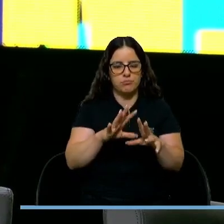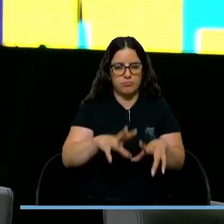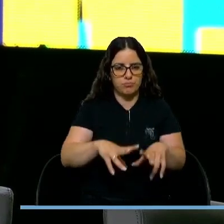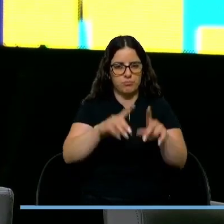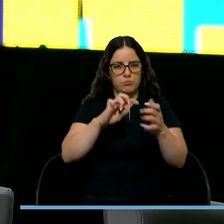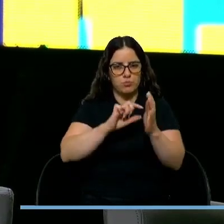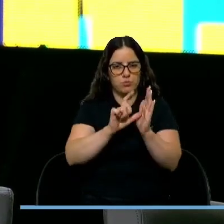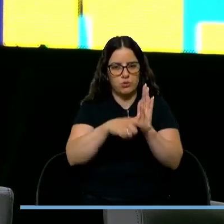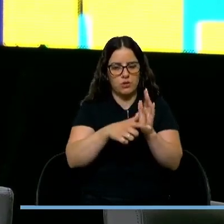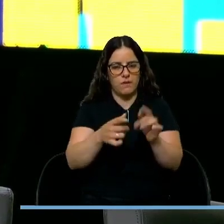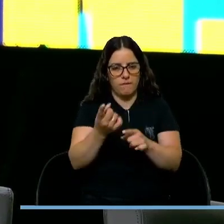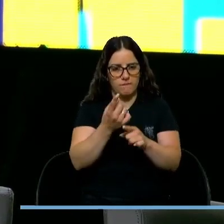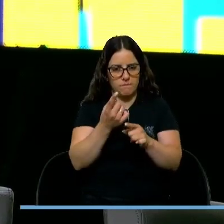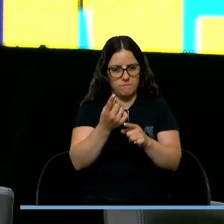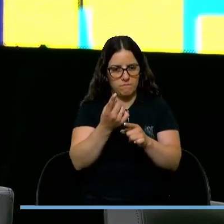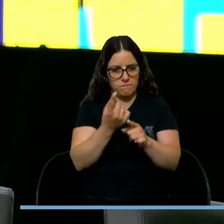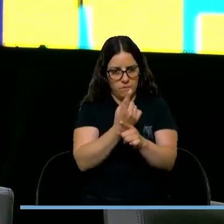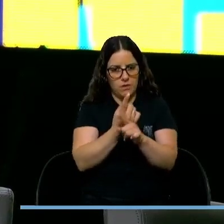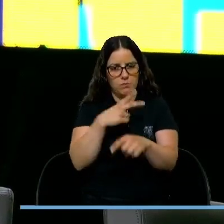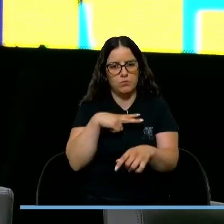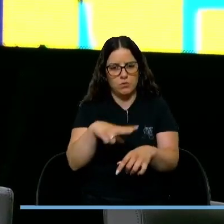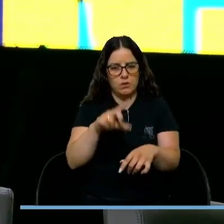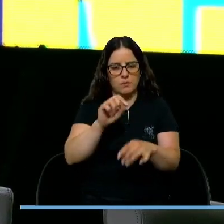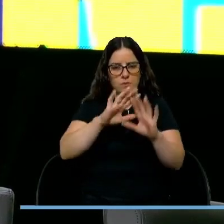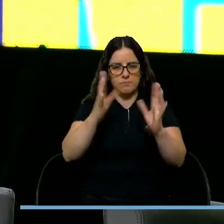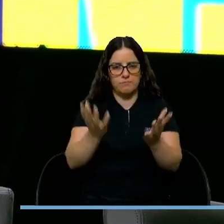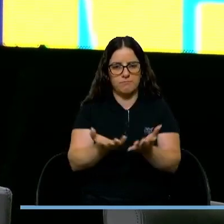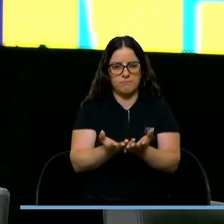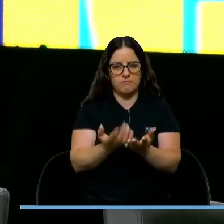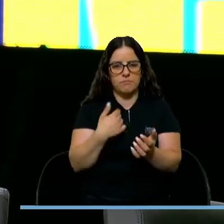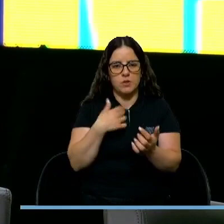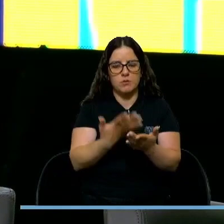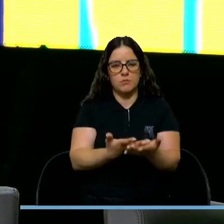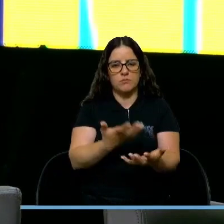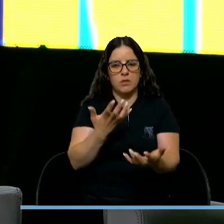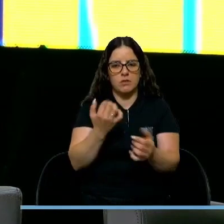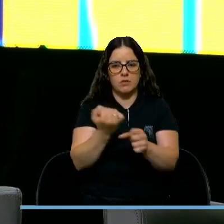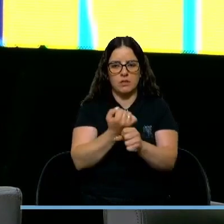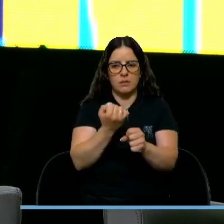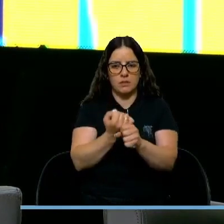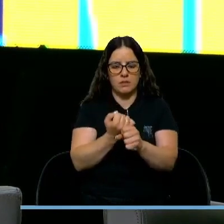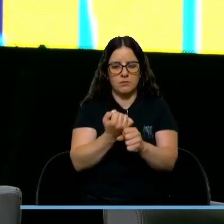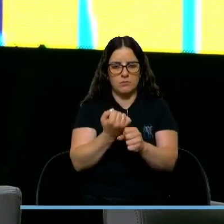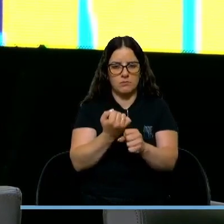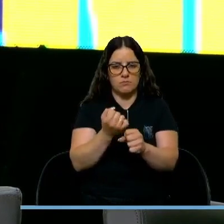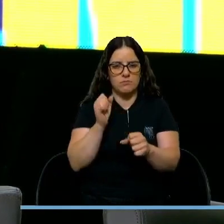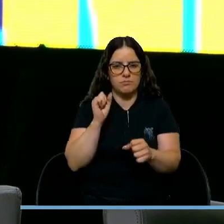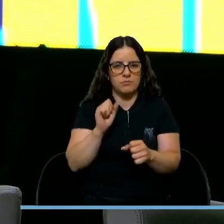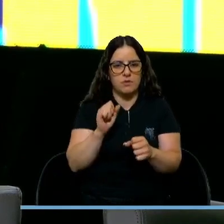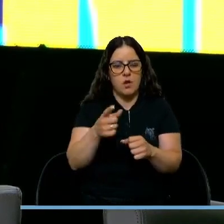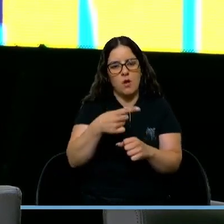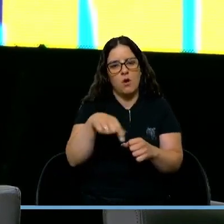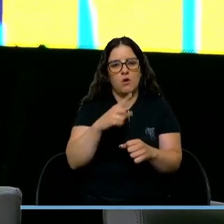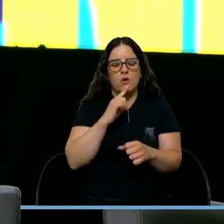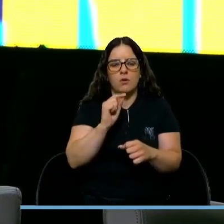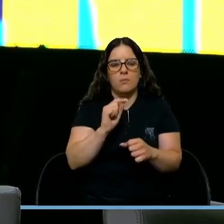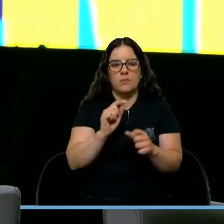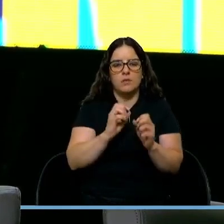factors I mentioned, we developed several projects in Portugal and at an international level. Let me emphasize